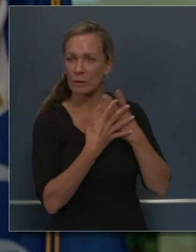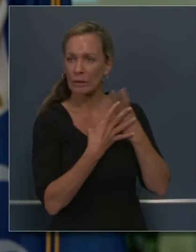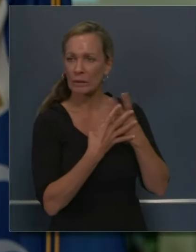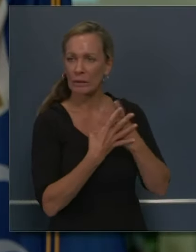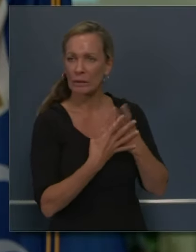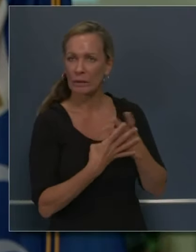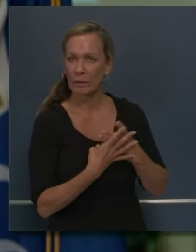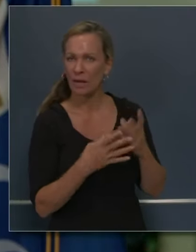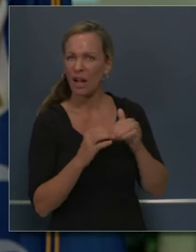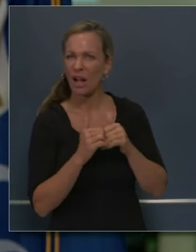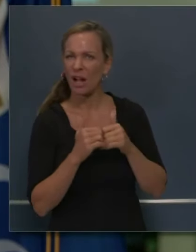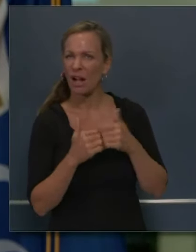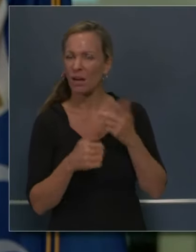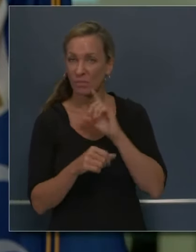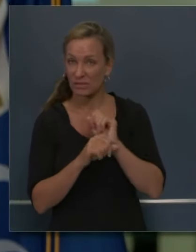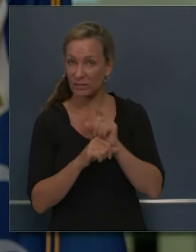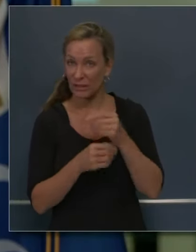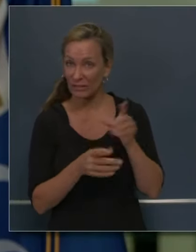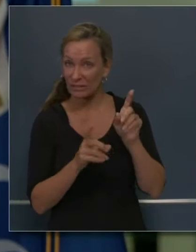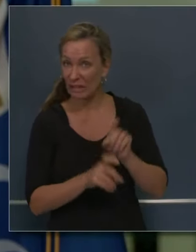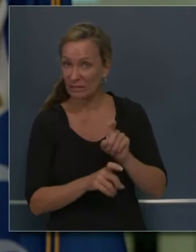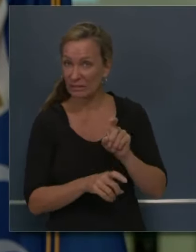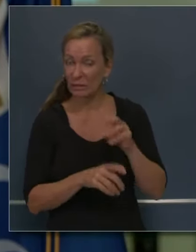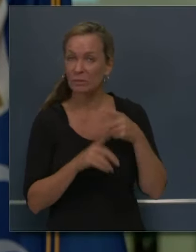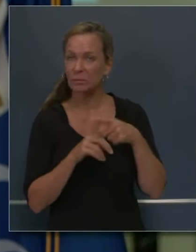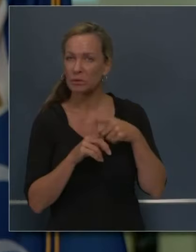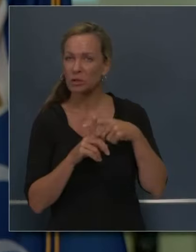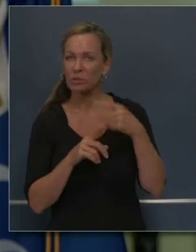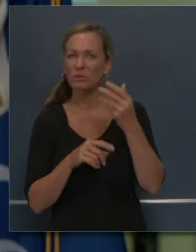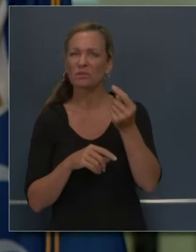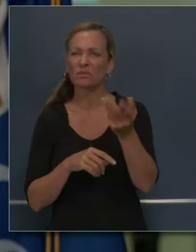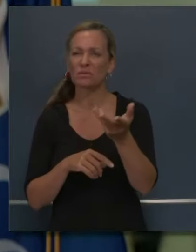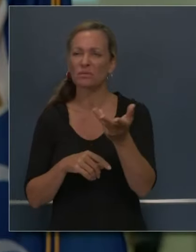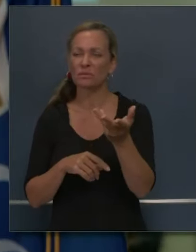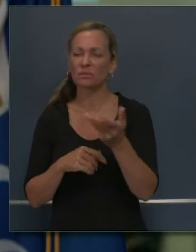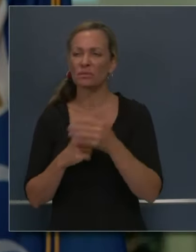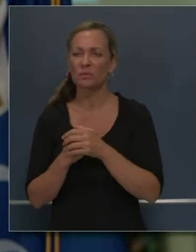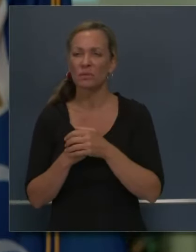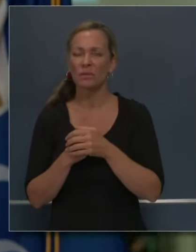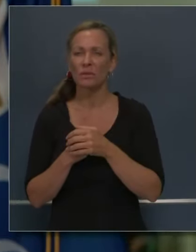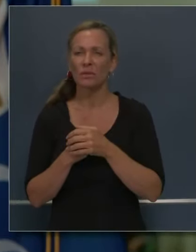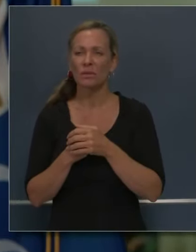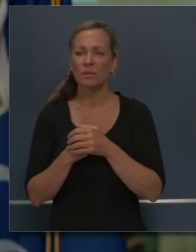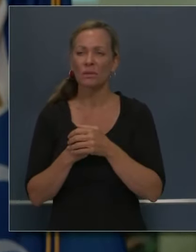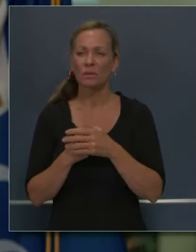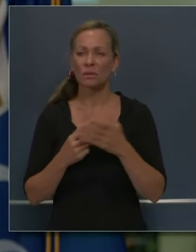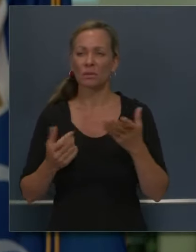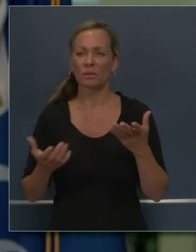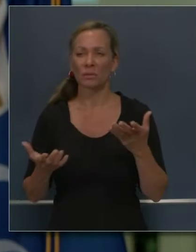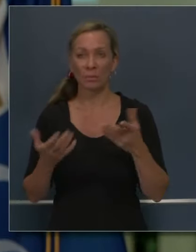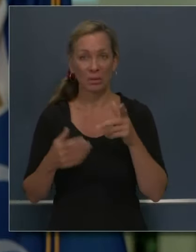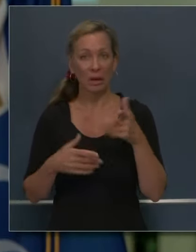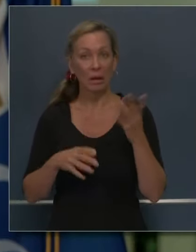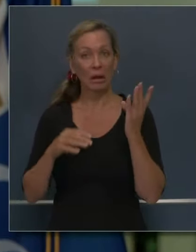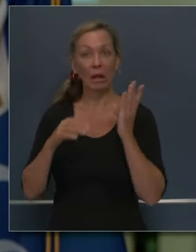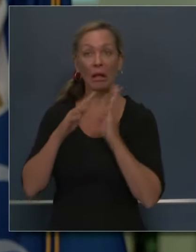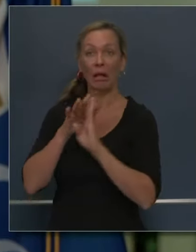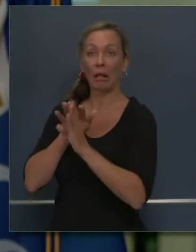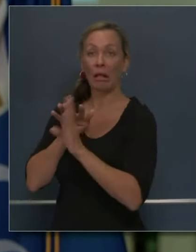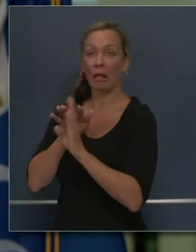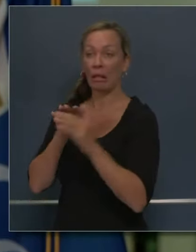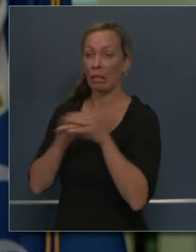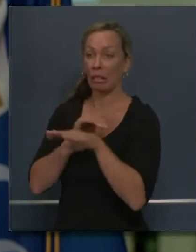not you're worried that these evacuations could spark yet another little wave of infections in the state. Well, I visited